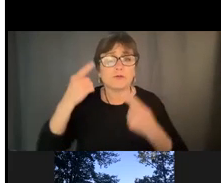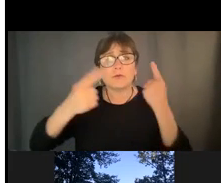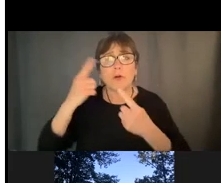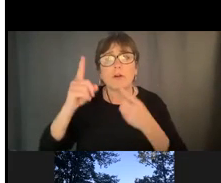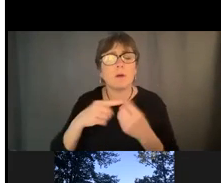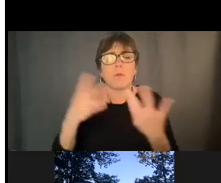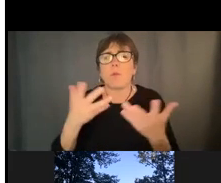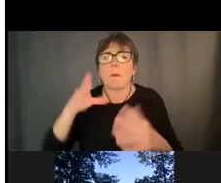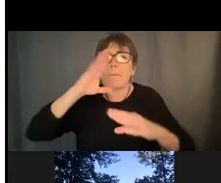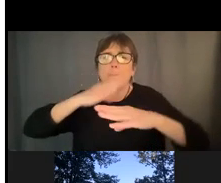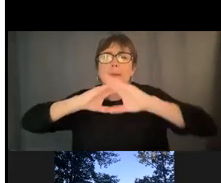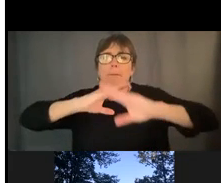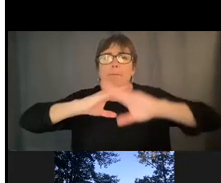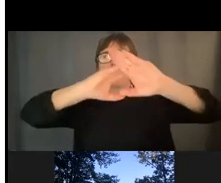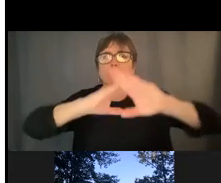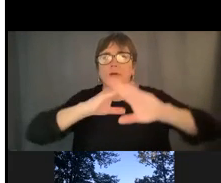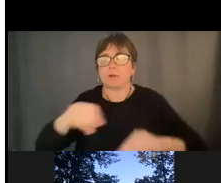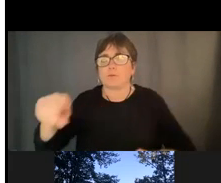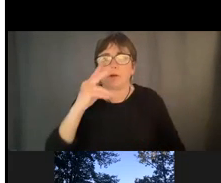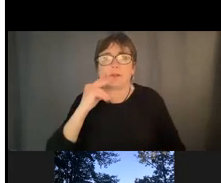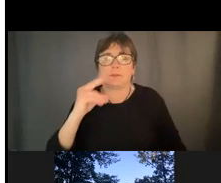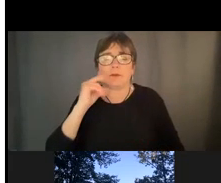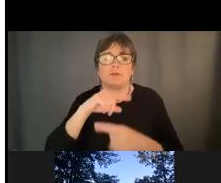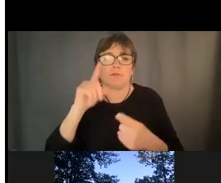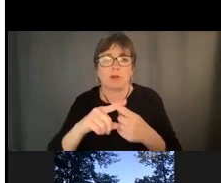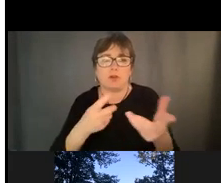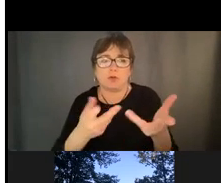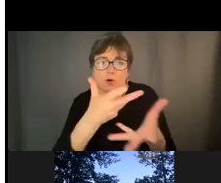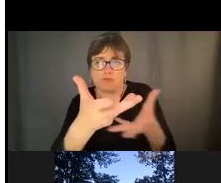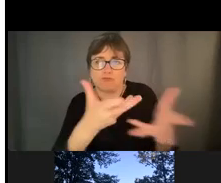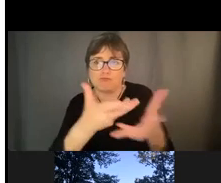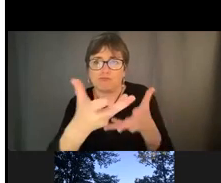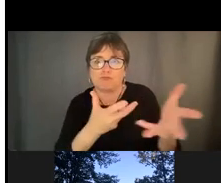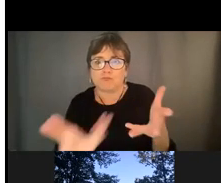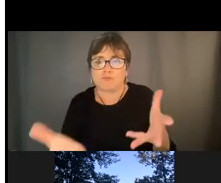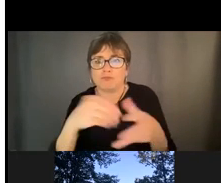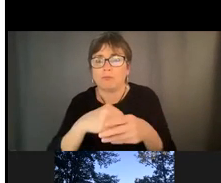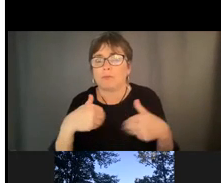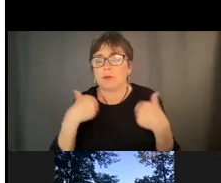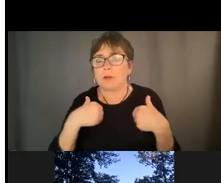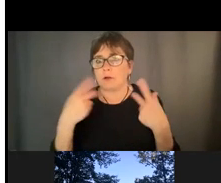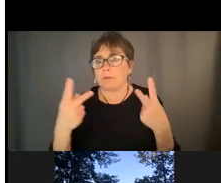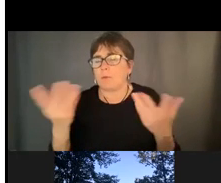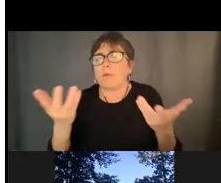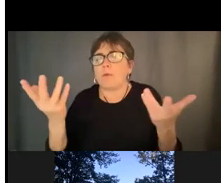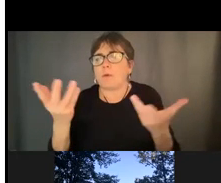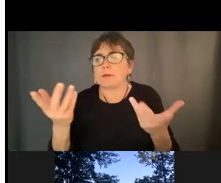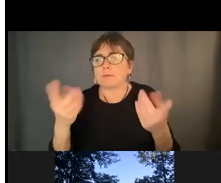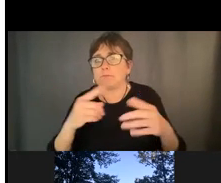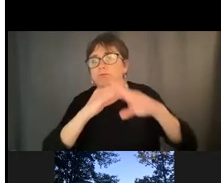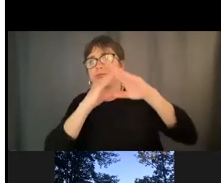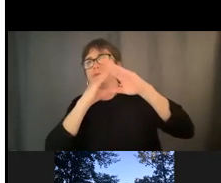have you experienced when engaging youth? What kind of barriers are you encountering? So we talked initially about what's